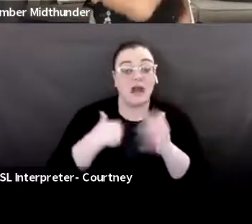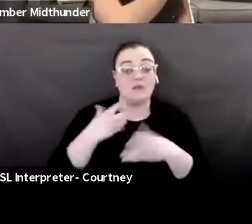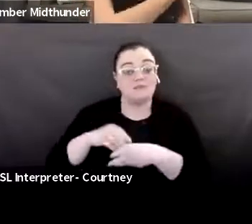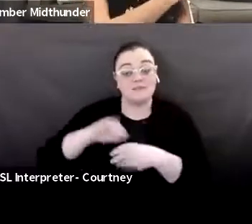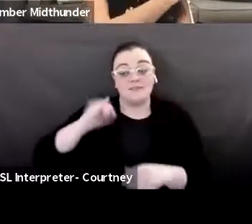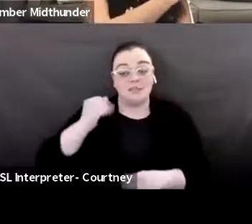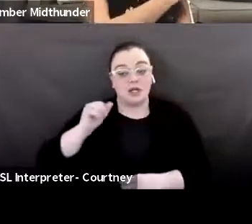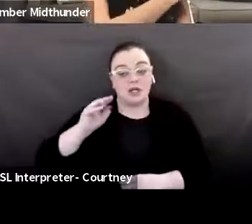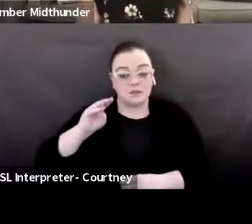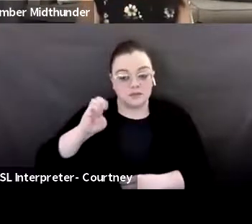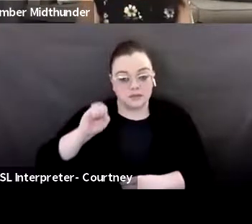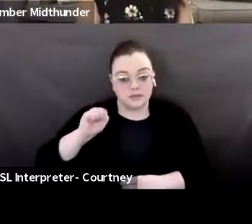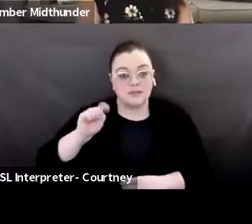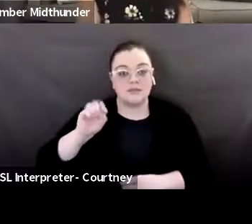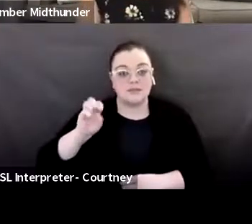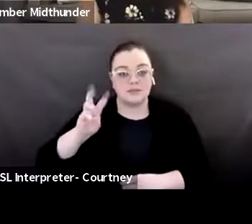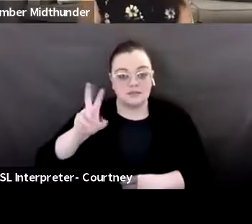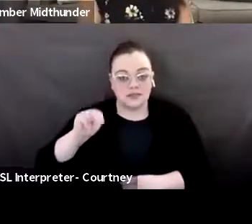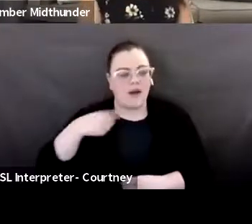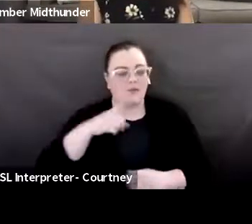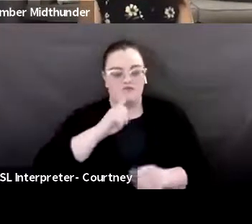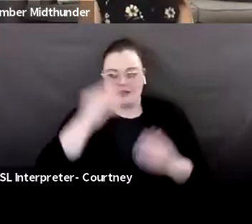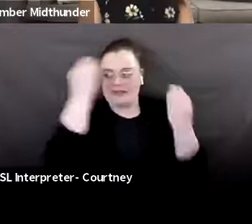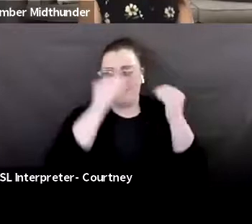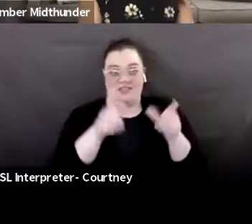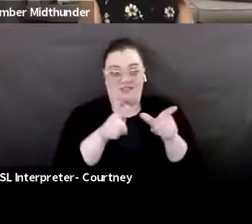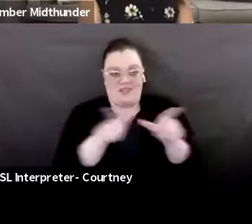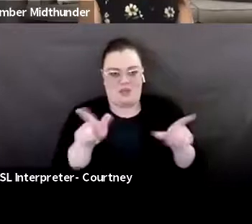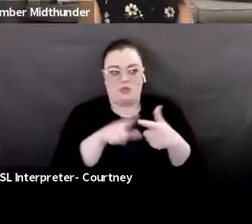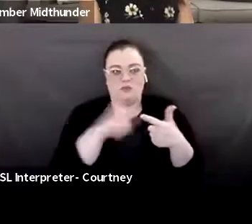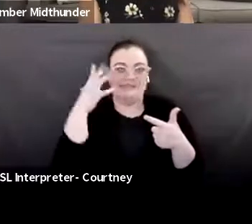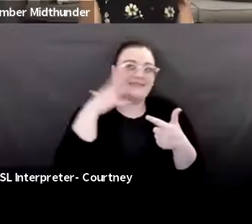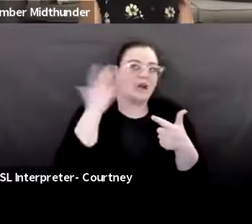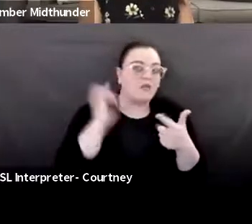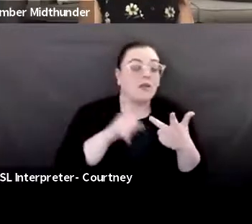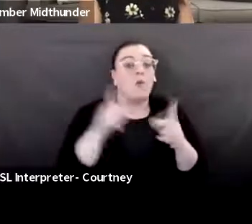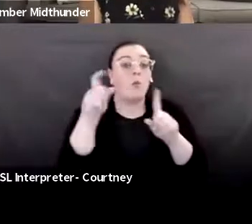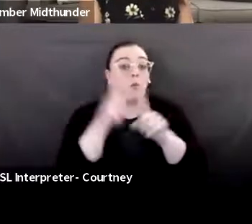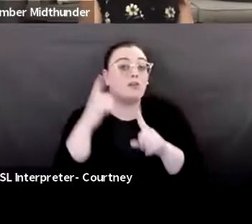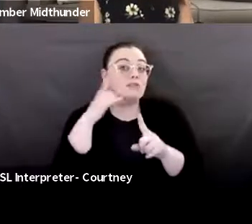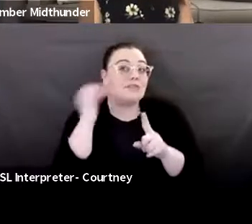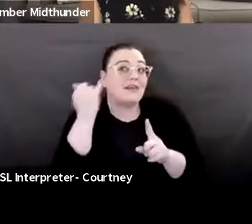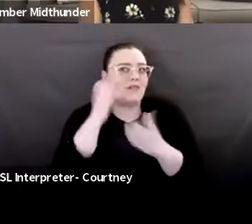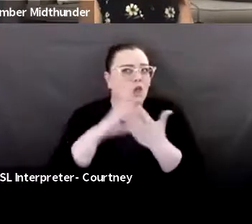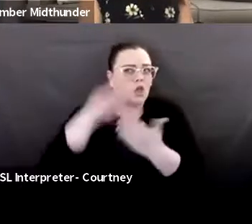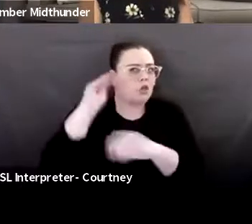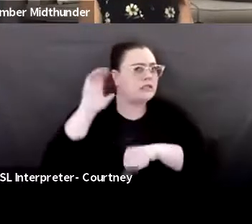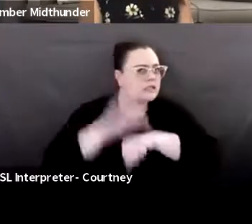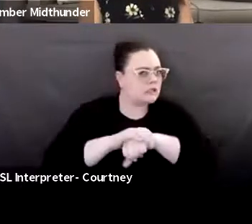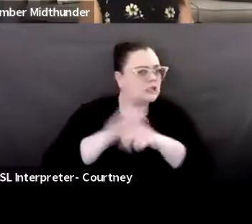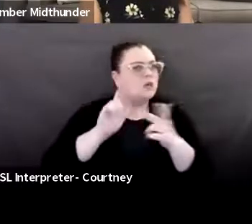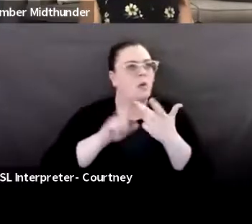about like, what is the Pamunkey language? What does that language sound like? So what do words sound like if they were to learn English? Where would they learn